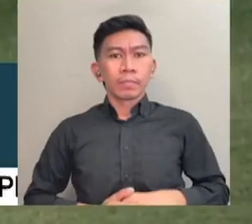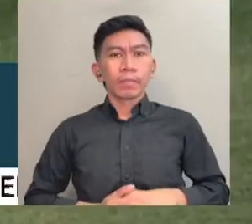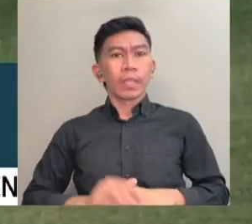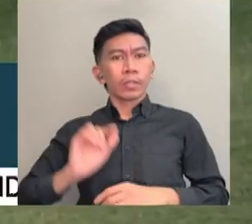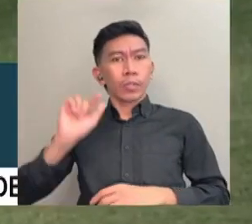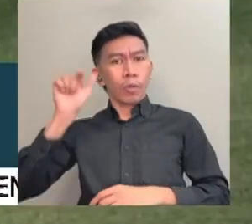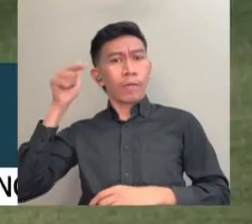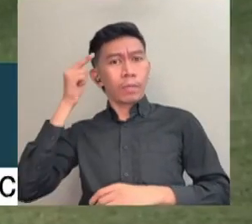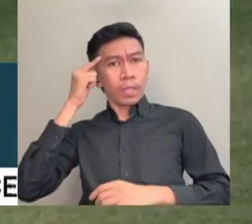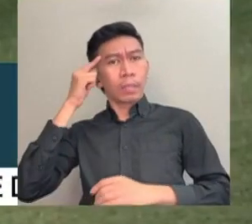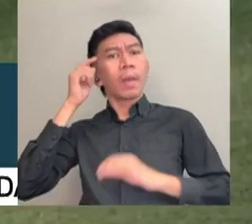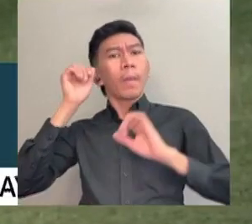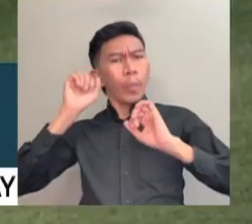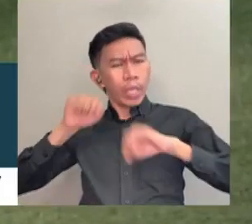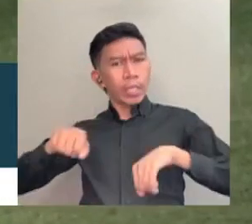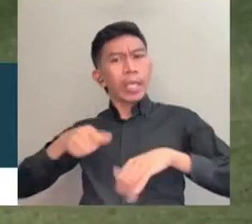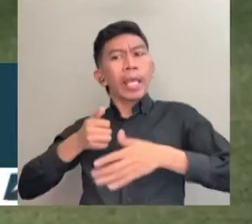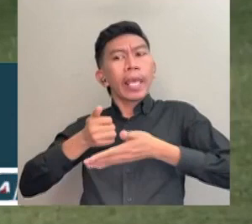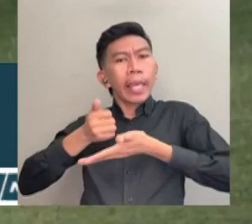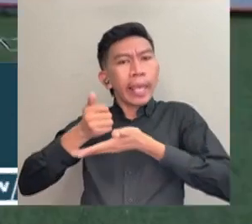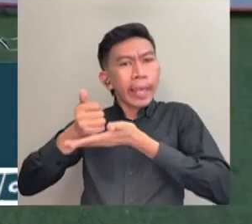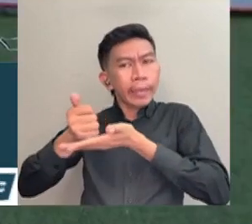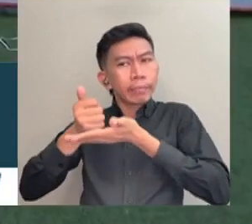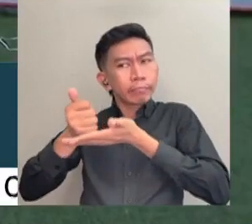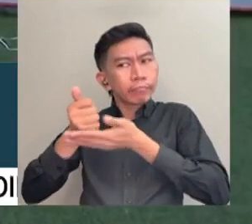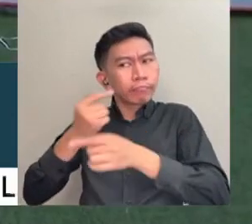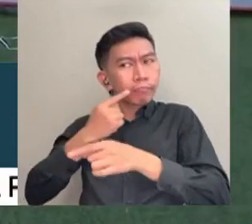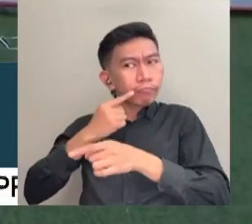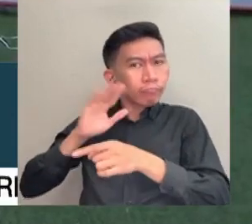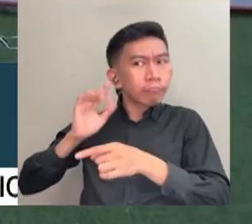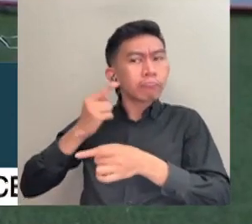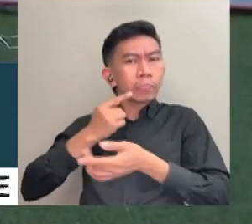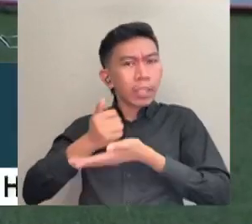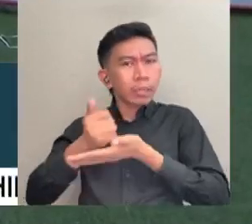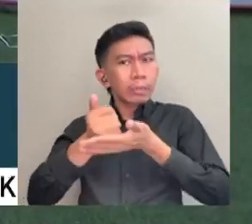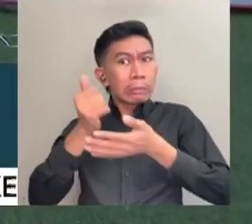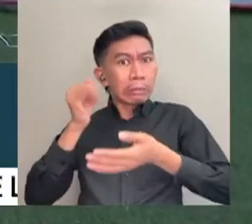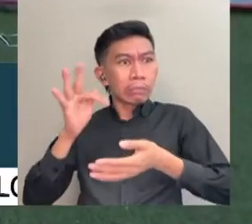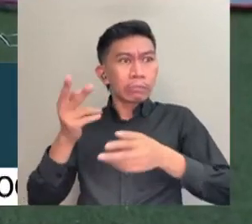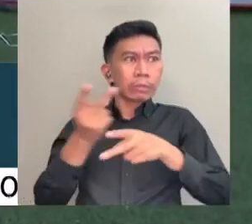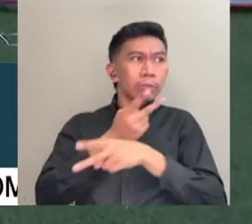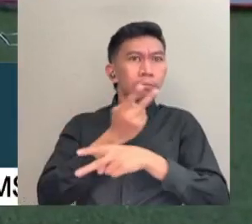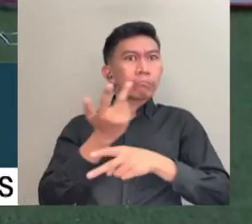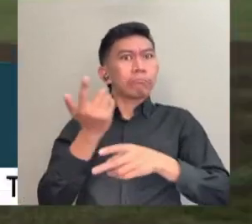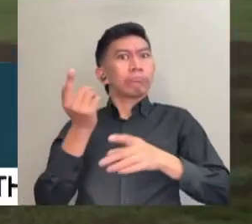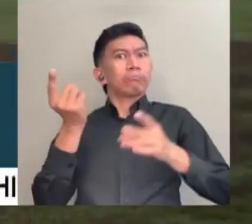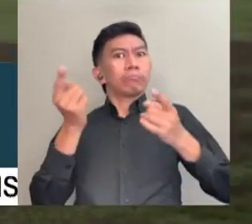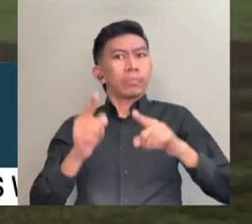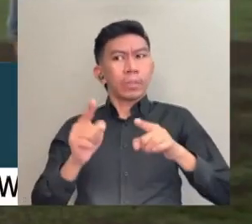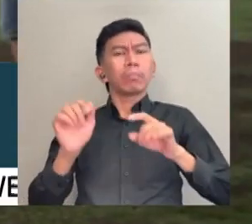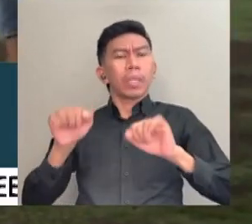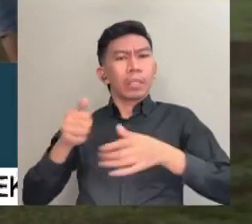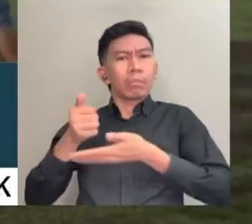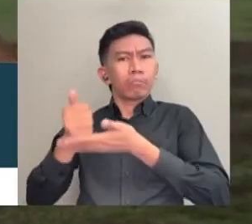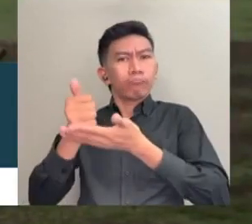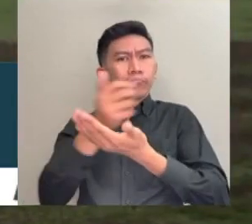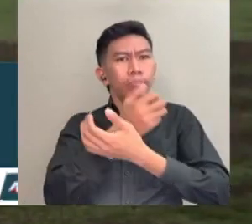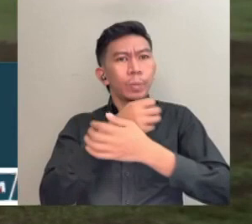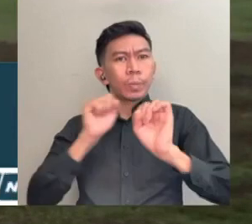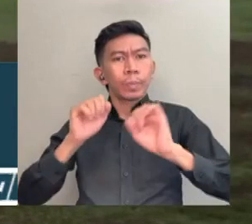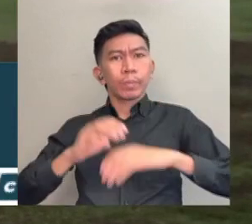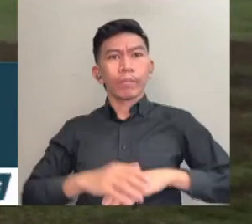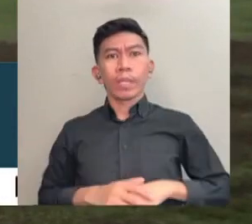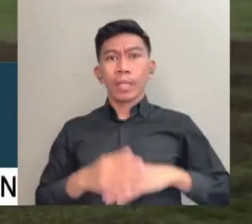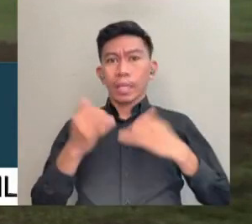in the province in case the situation gets worse. Meanwhile, Bicol International Airport in Daragalpay is still on normal